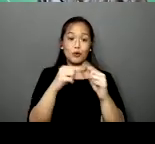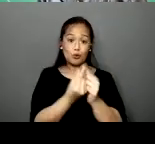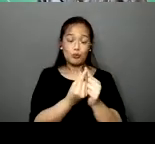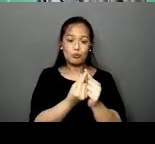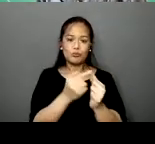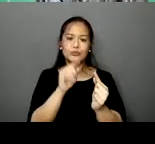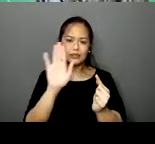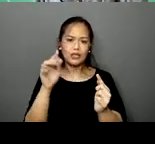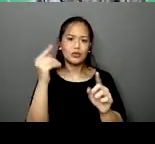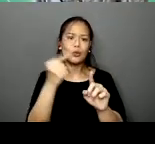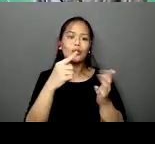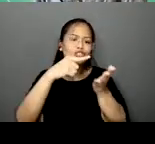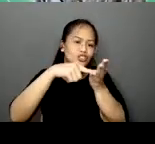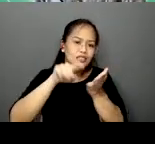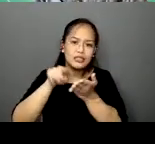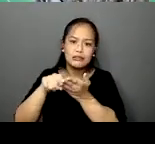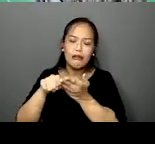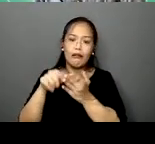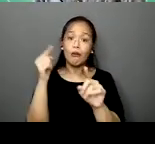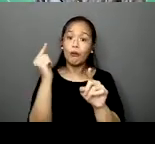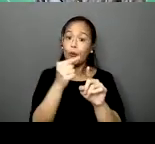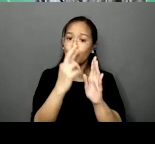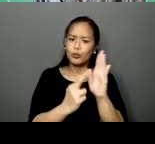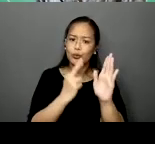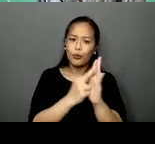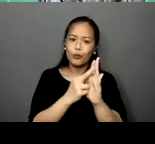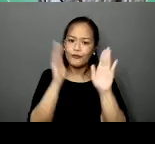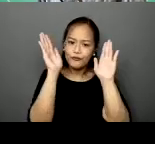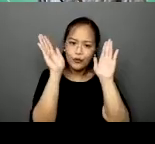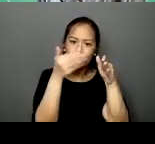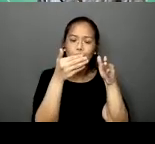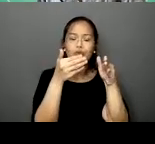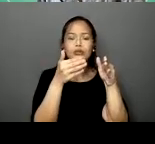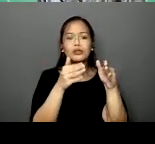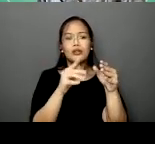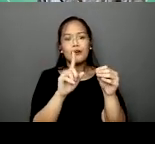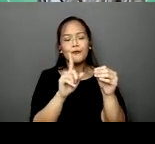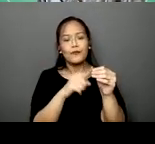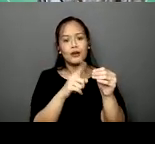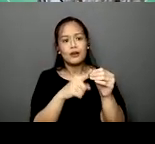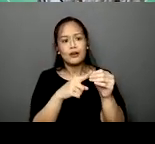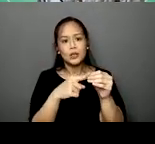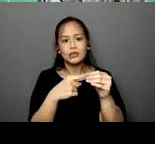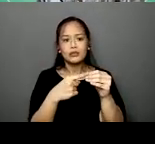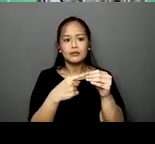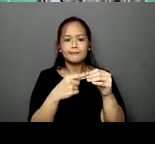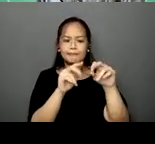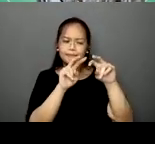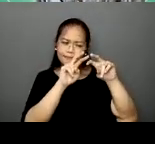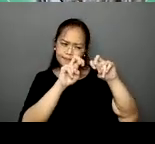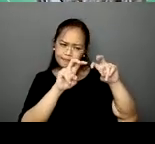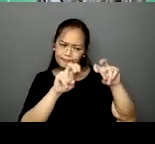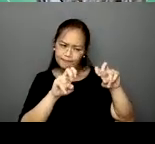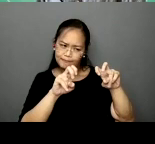sustainability, because their objective and their role is specifically for them to examine